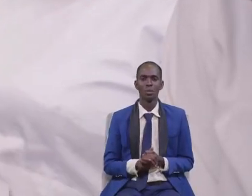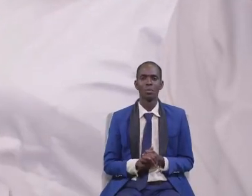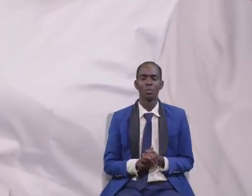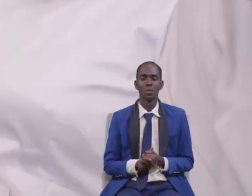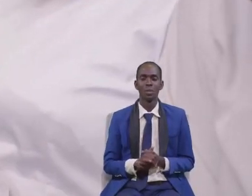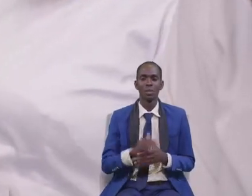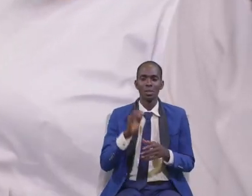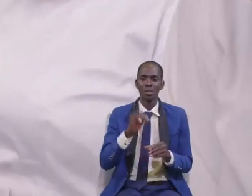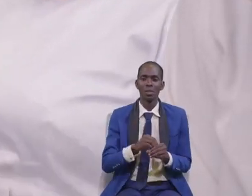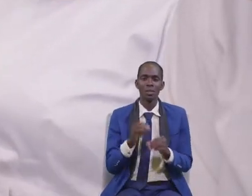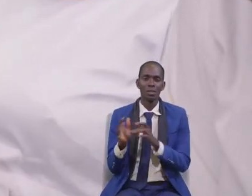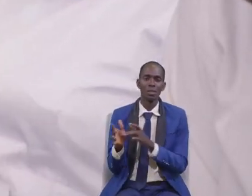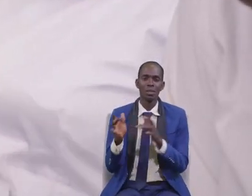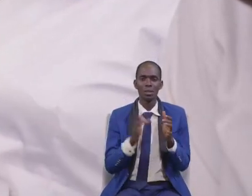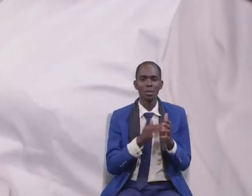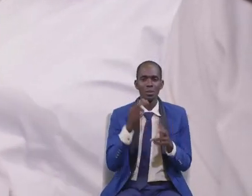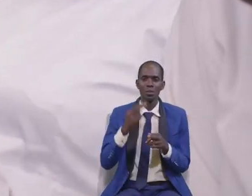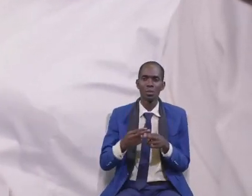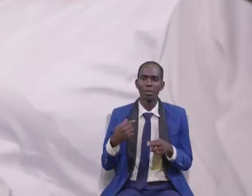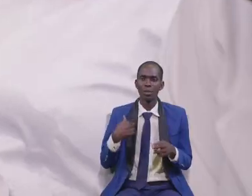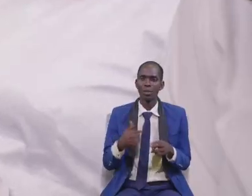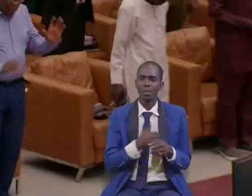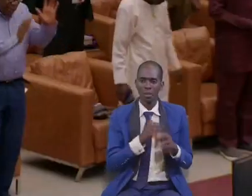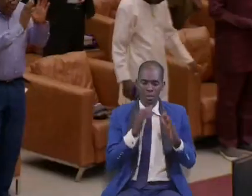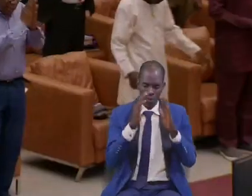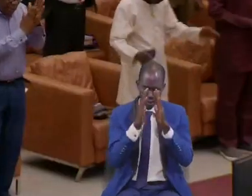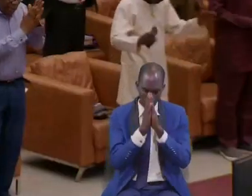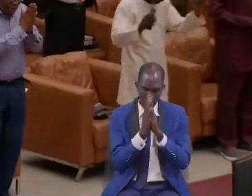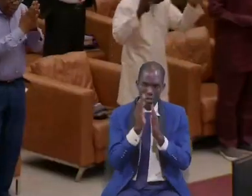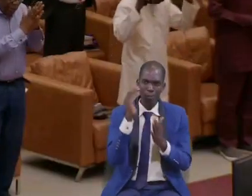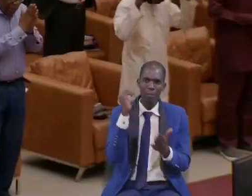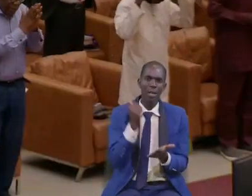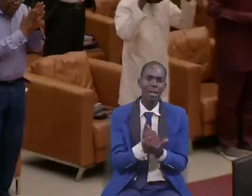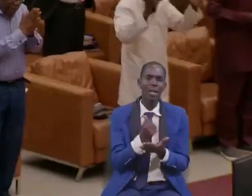In Jesus' name we pray.